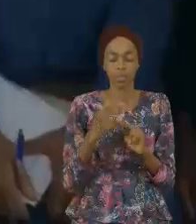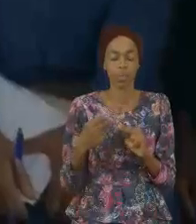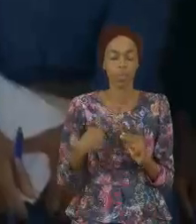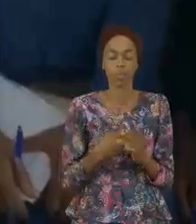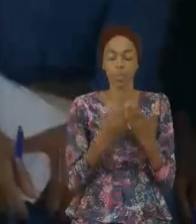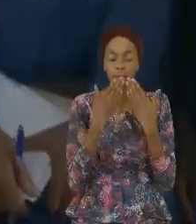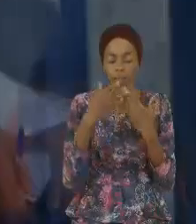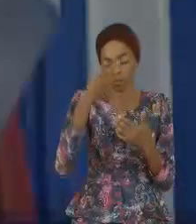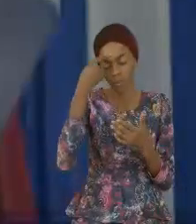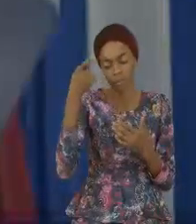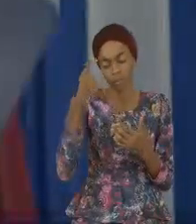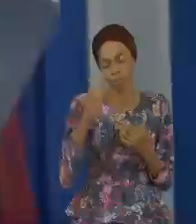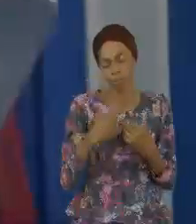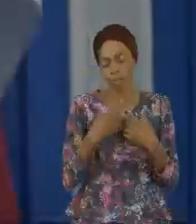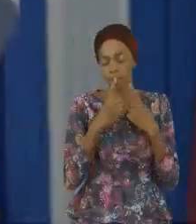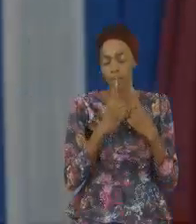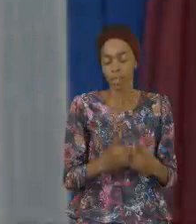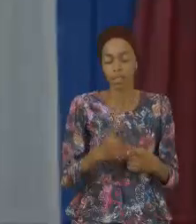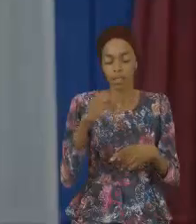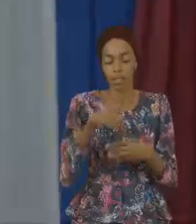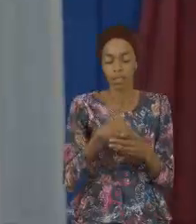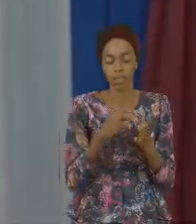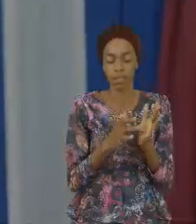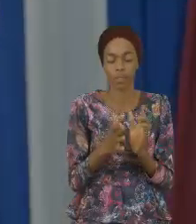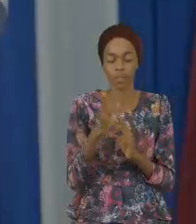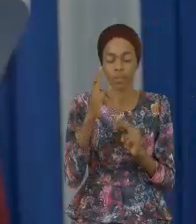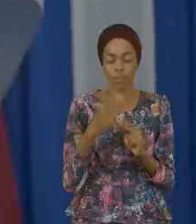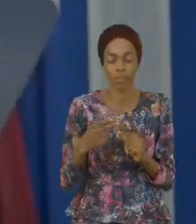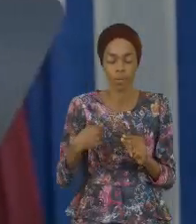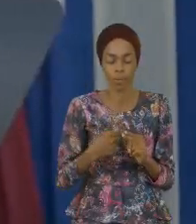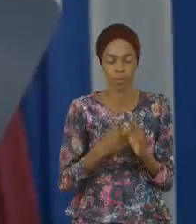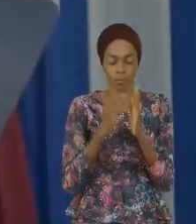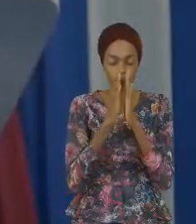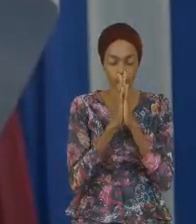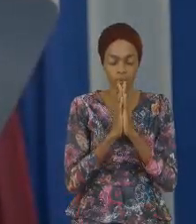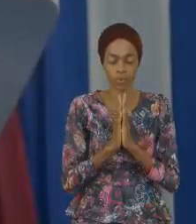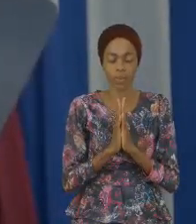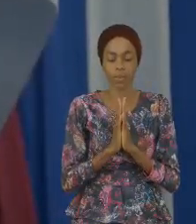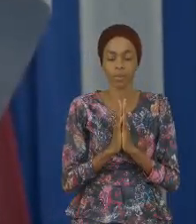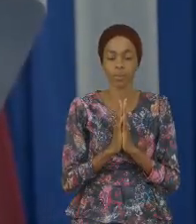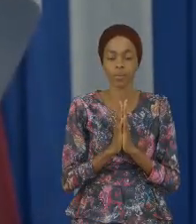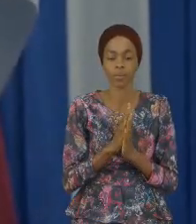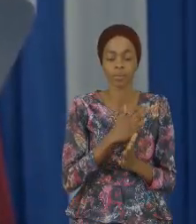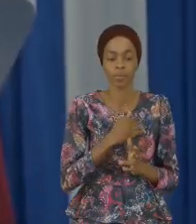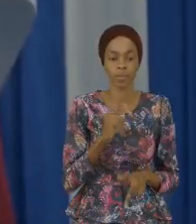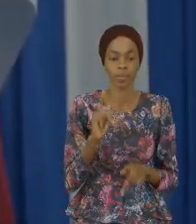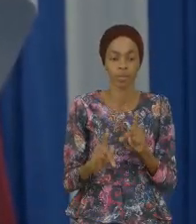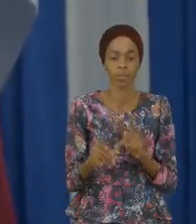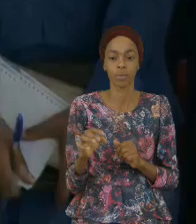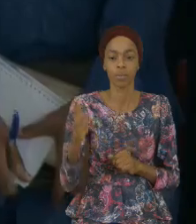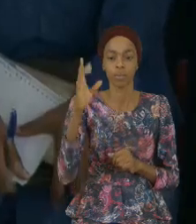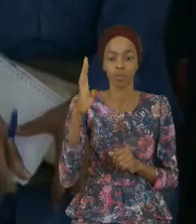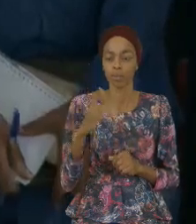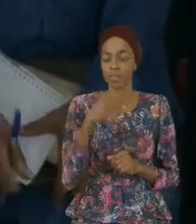we know you have answered. In Jesus' name we pray. And the people of God